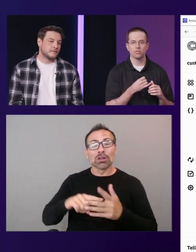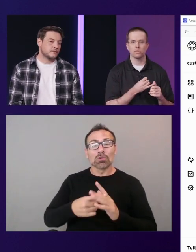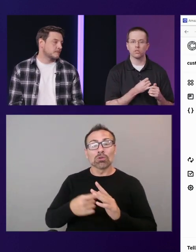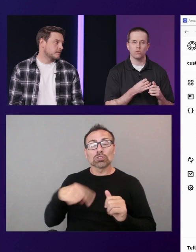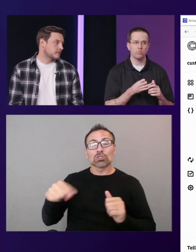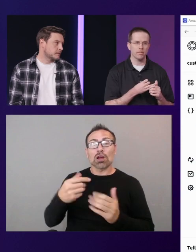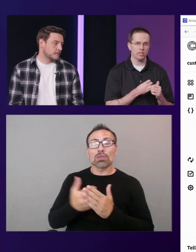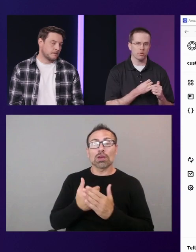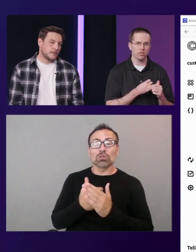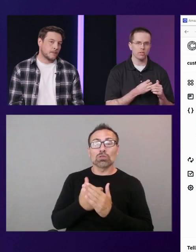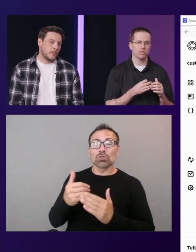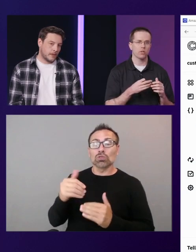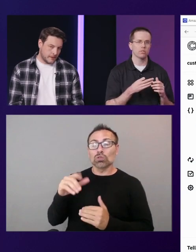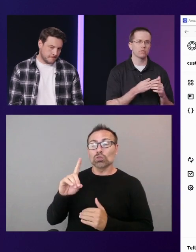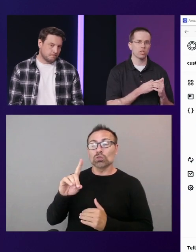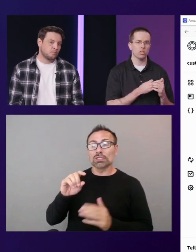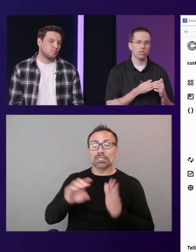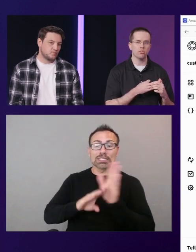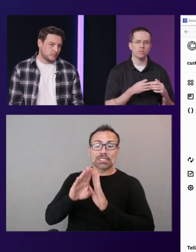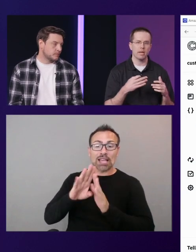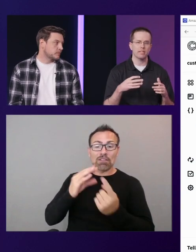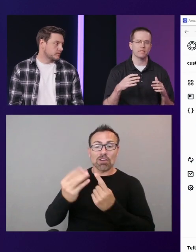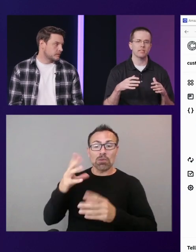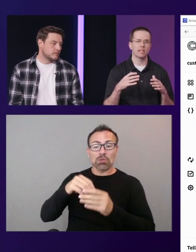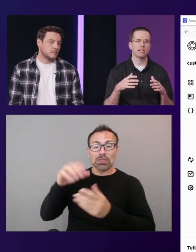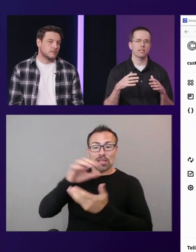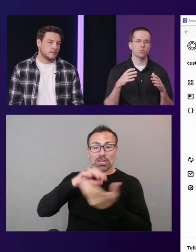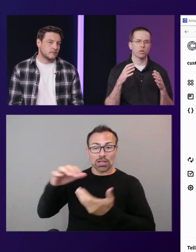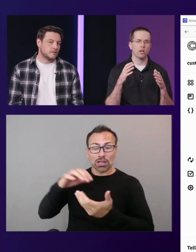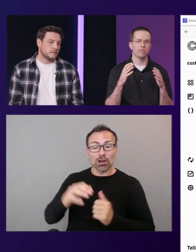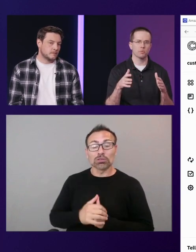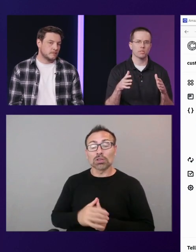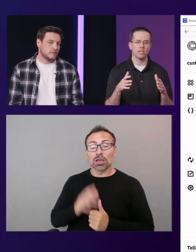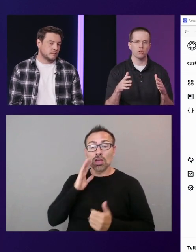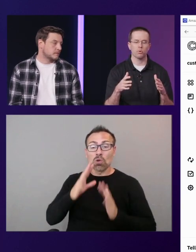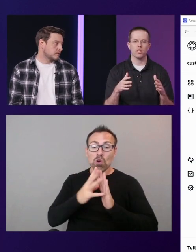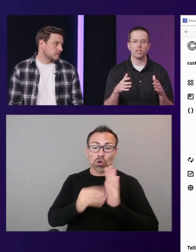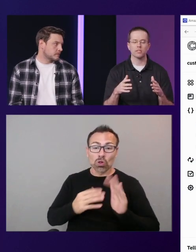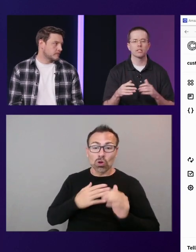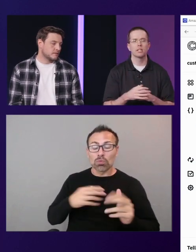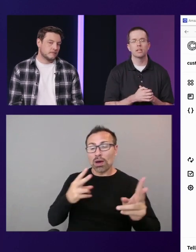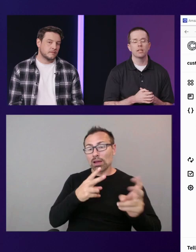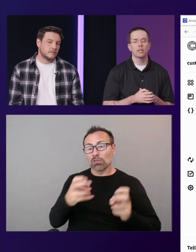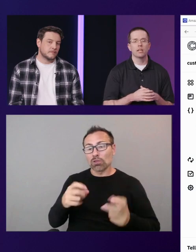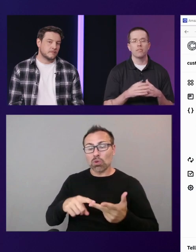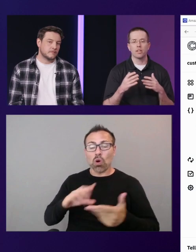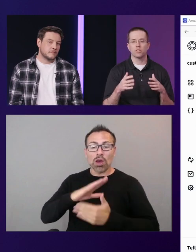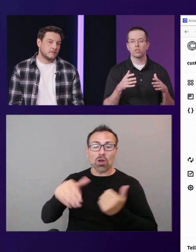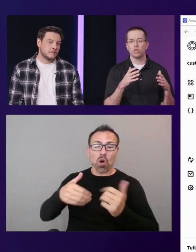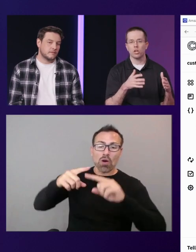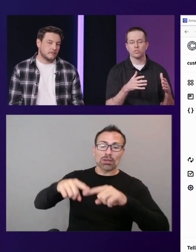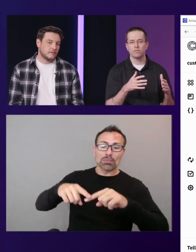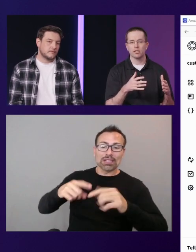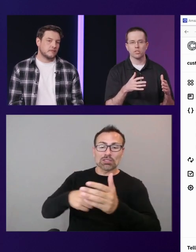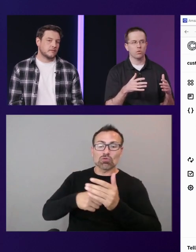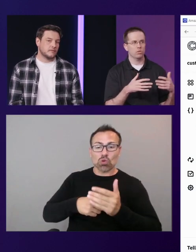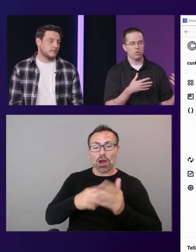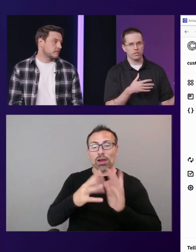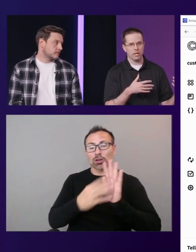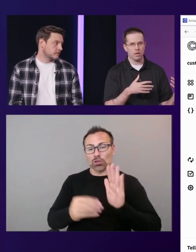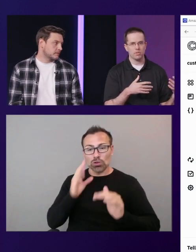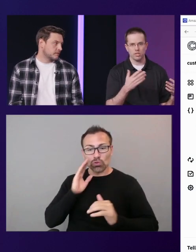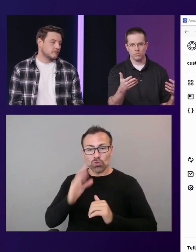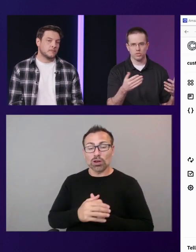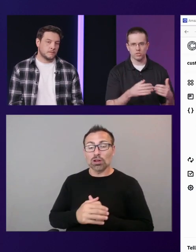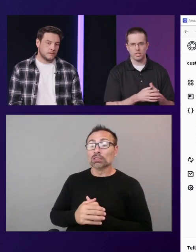It's going to clone my repo. It's going to install all the dependencies that I need to work on this particular project. And then it's going to launch VS Code